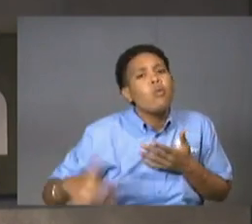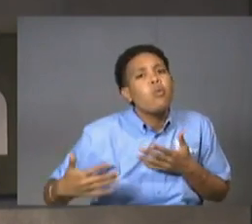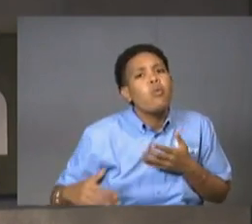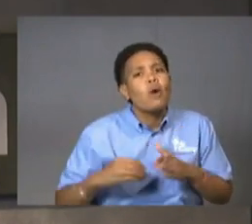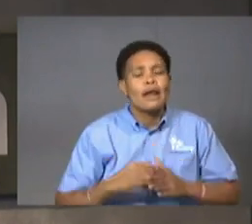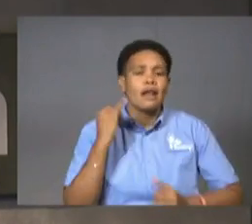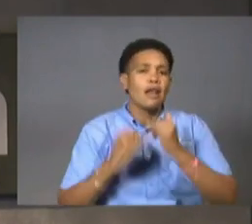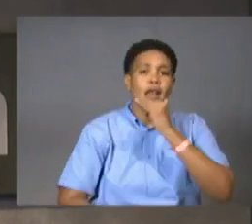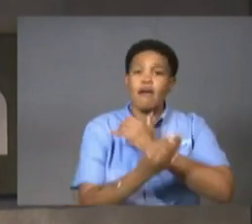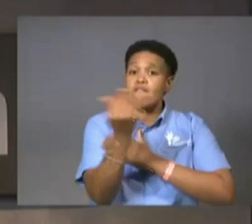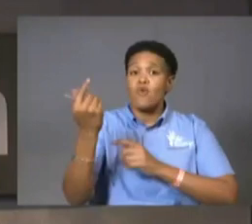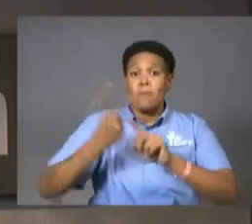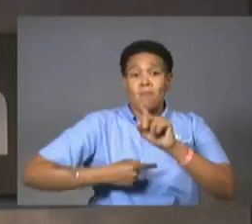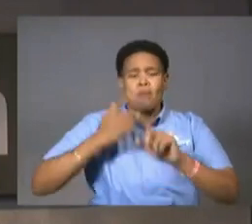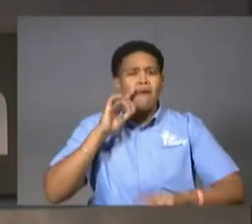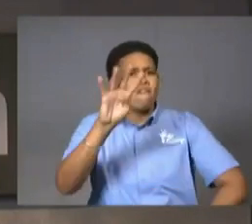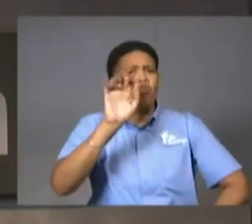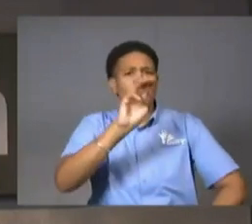$400 million US.